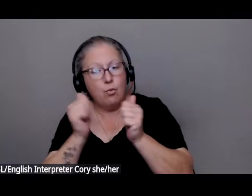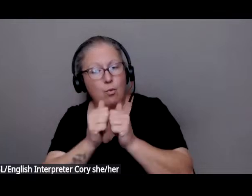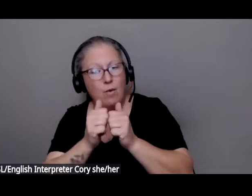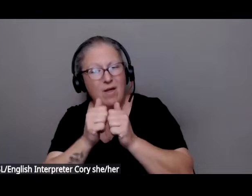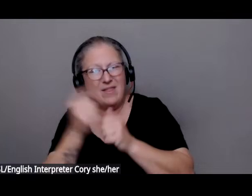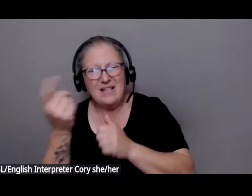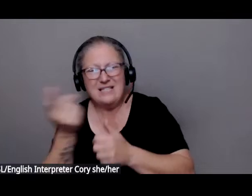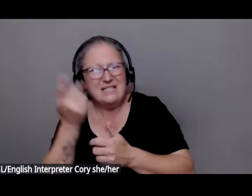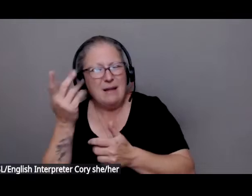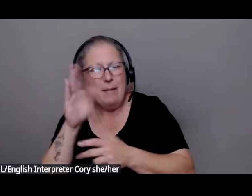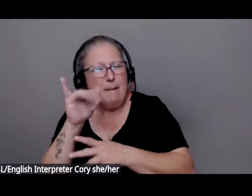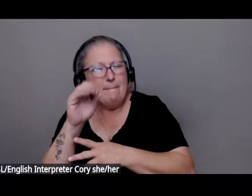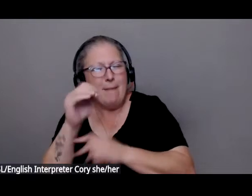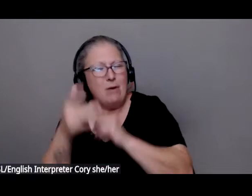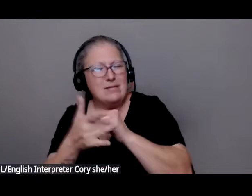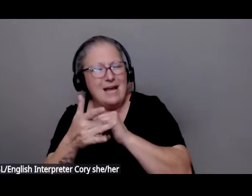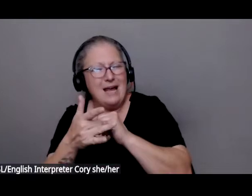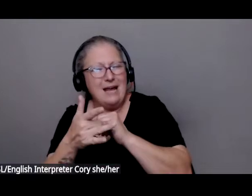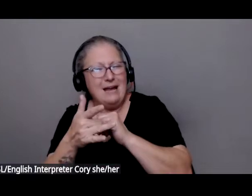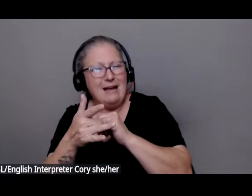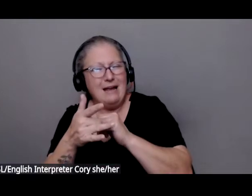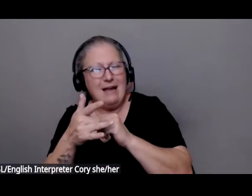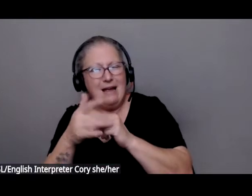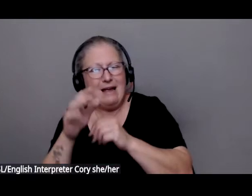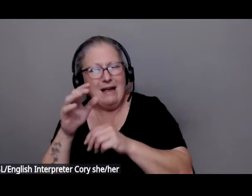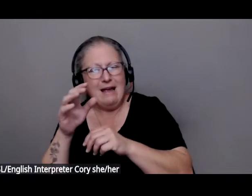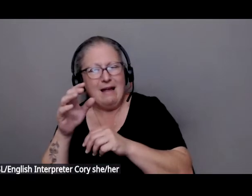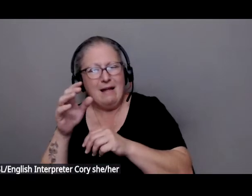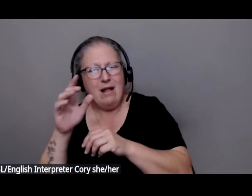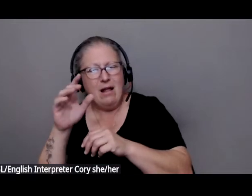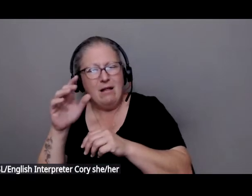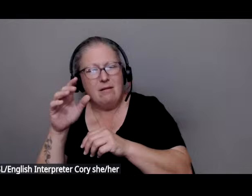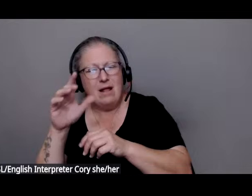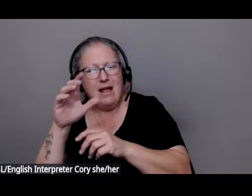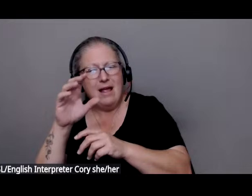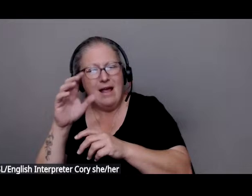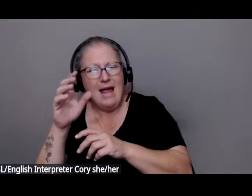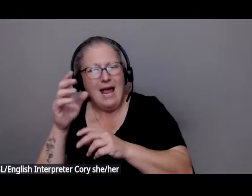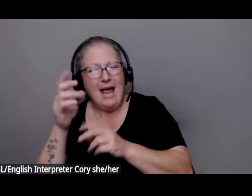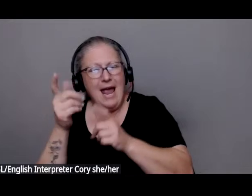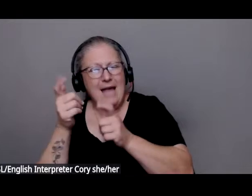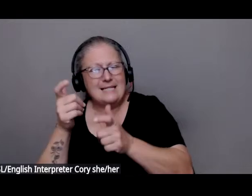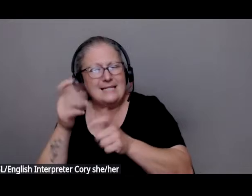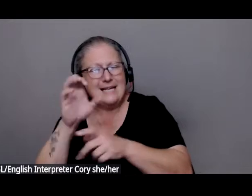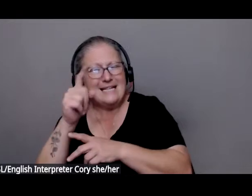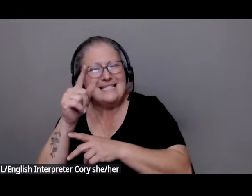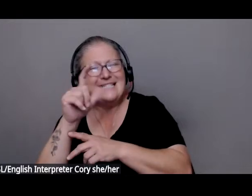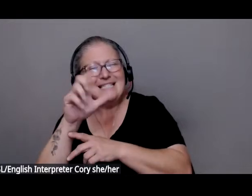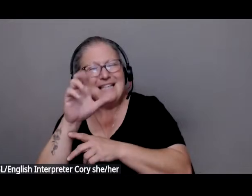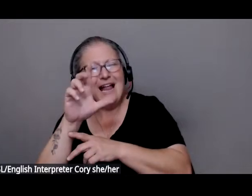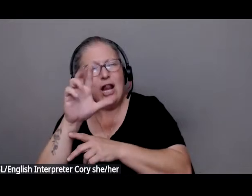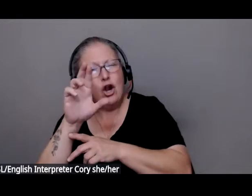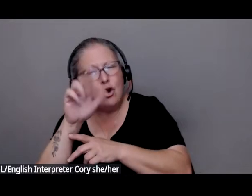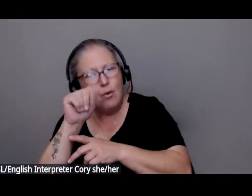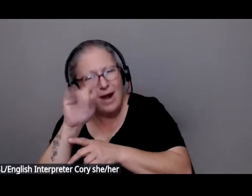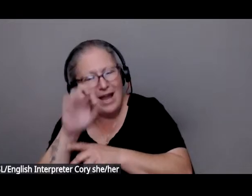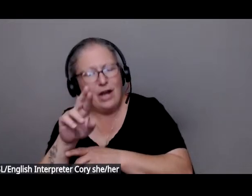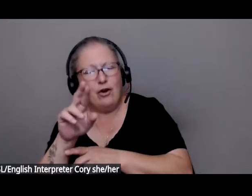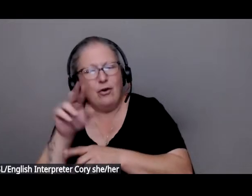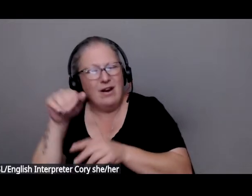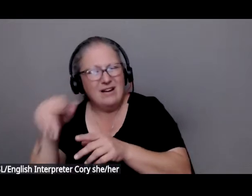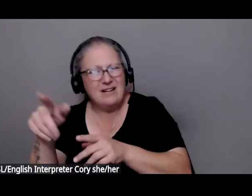some kind of biotech accelerator that's local down there in Irvine. And the high school